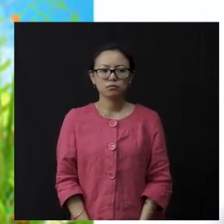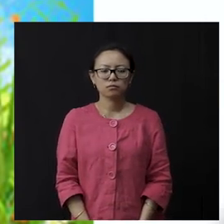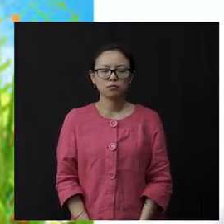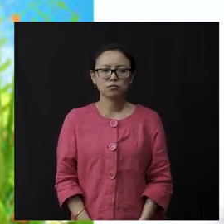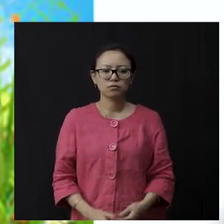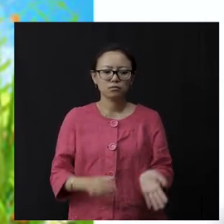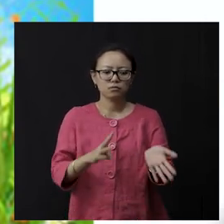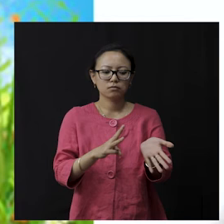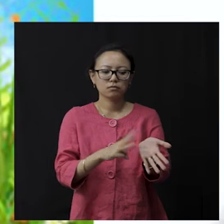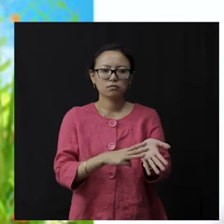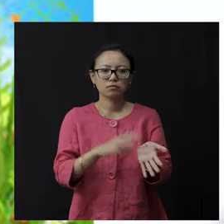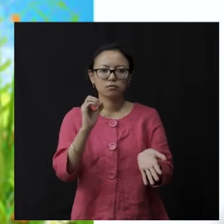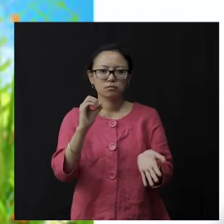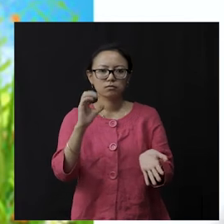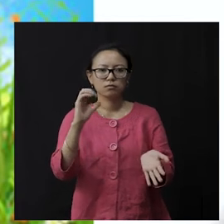We have the moon,